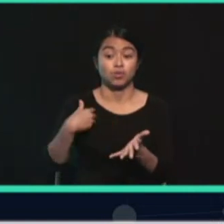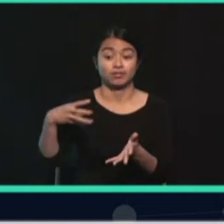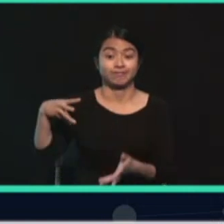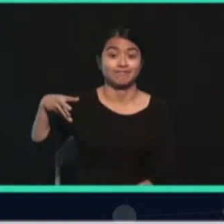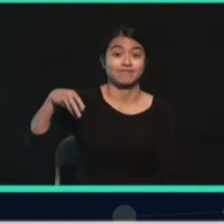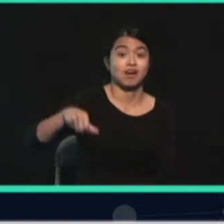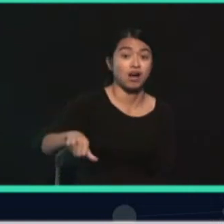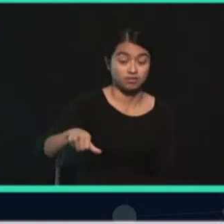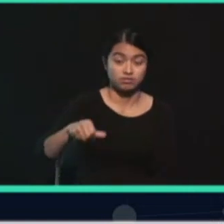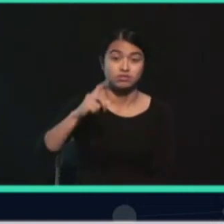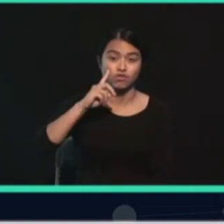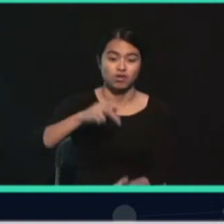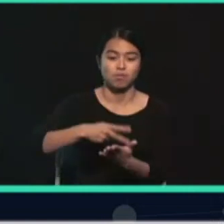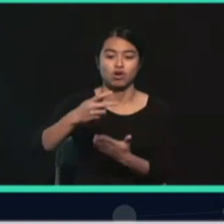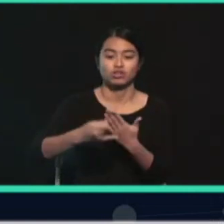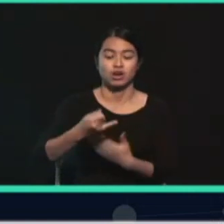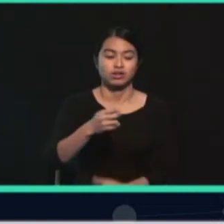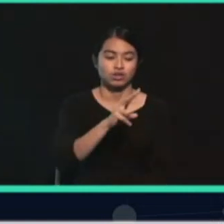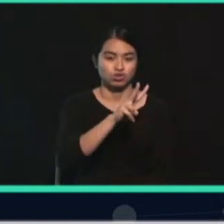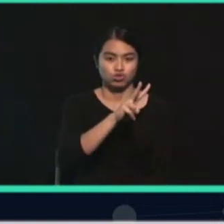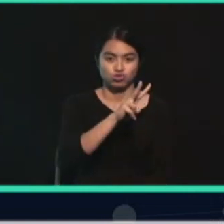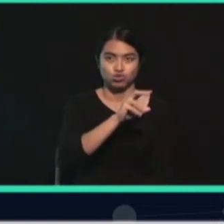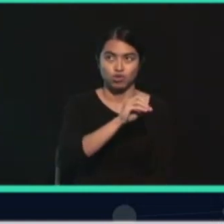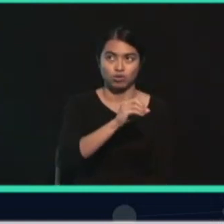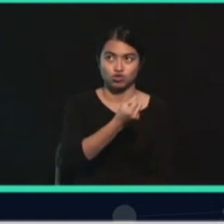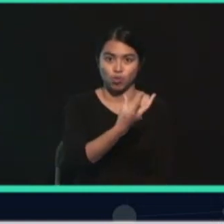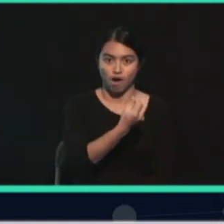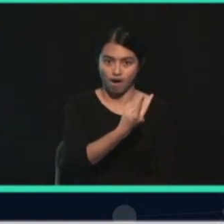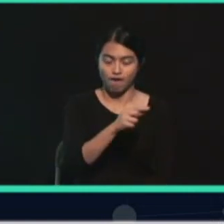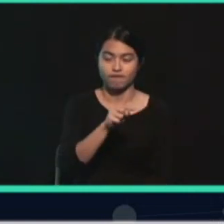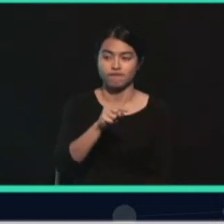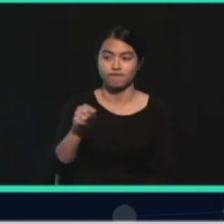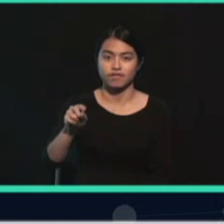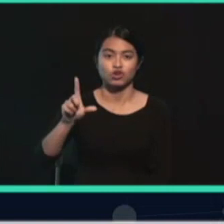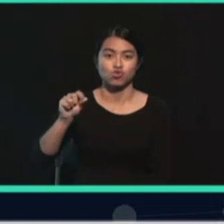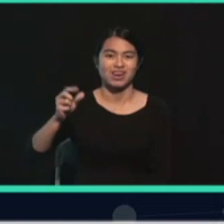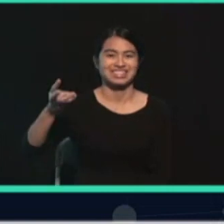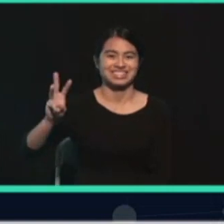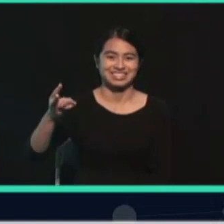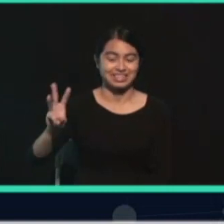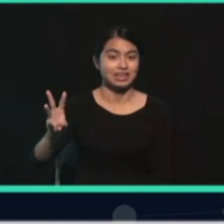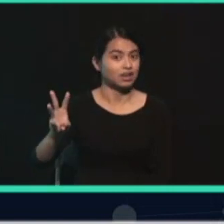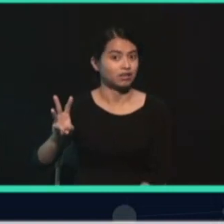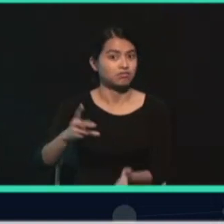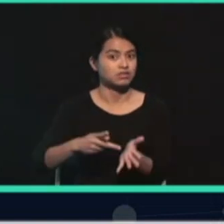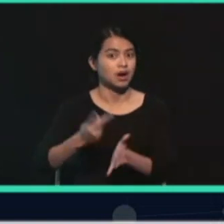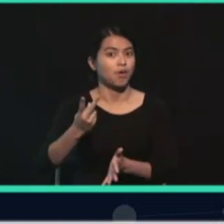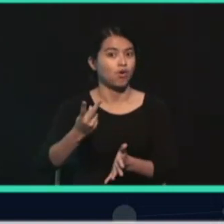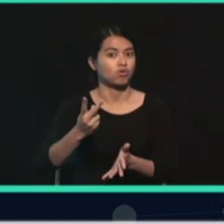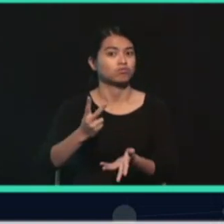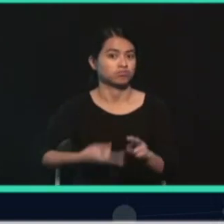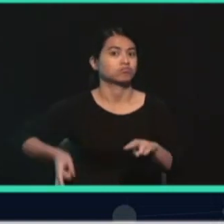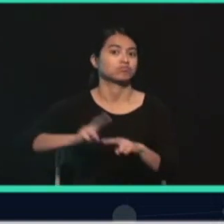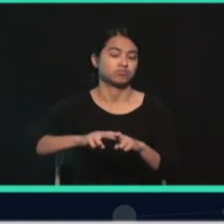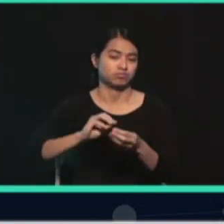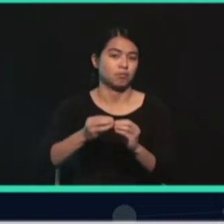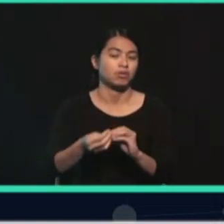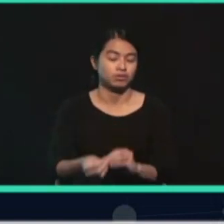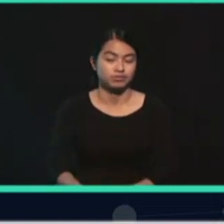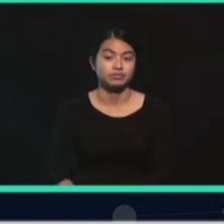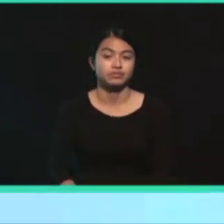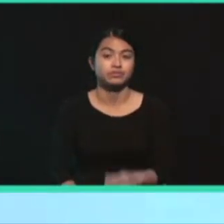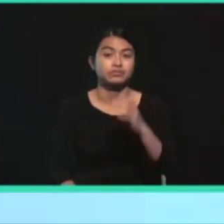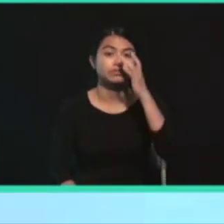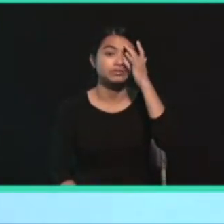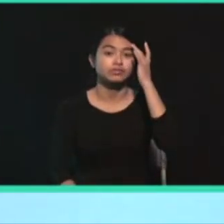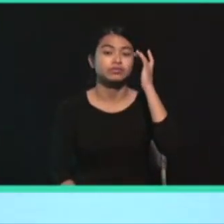And you can see here from 2012 and 2016, the numbers have almost doubled. So when you have an